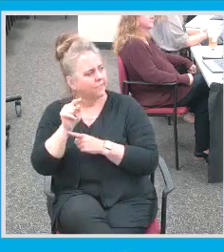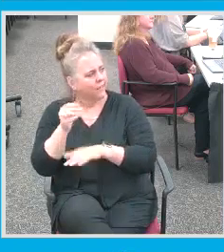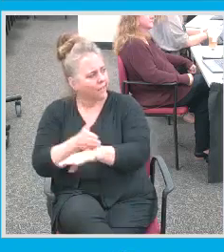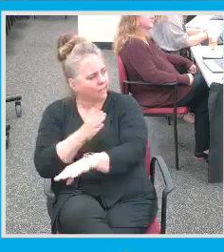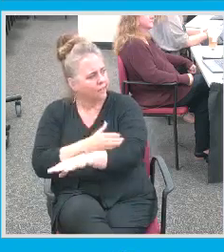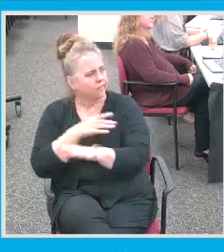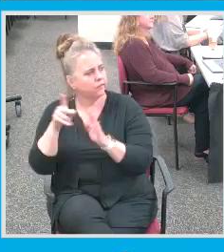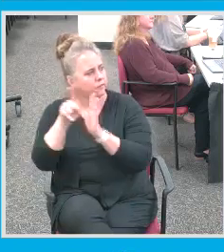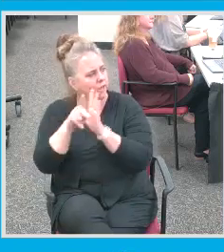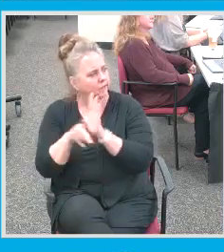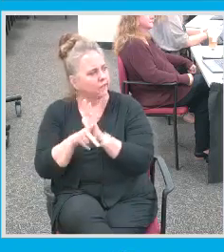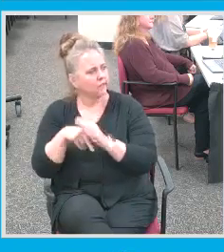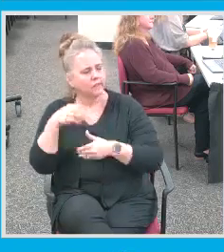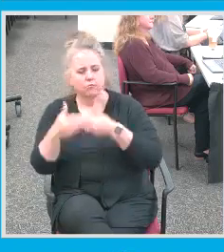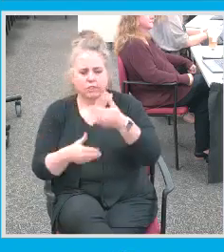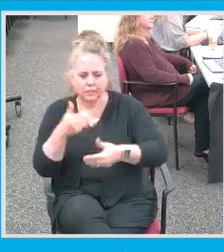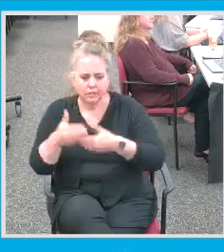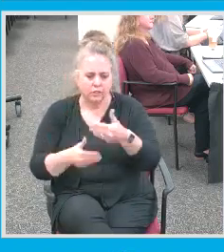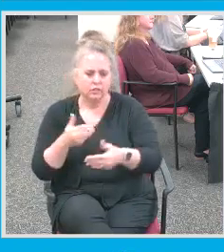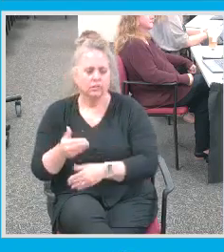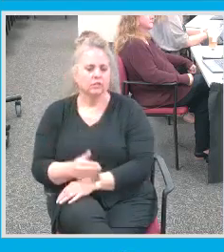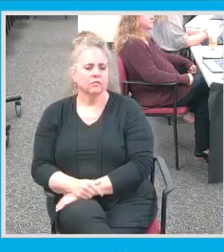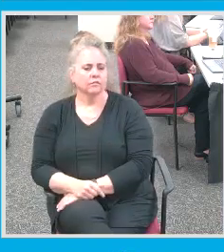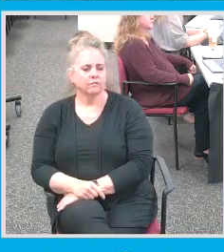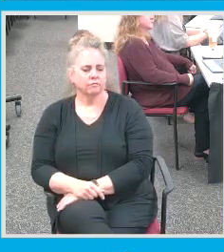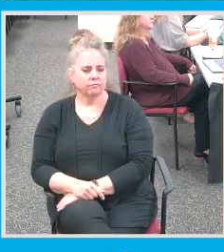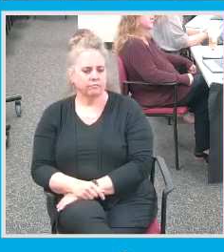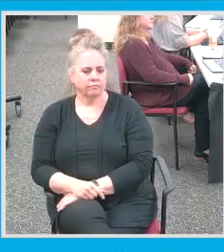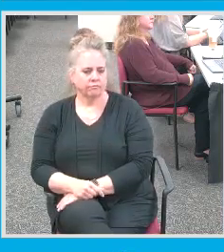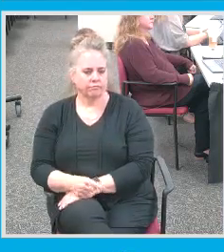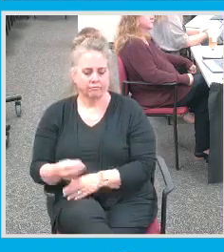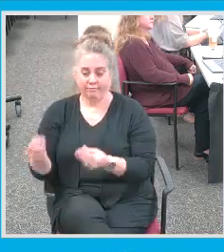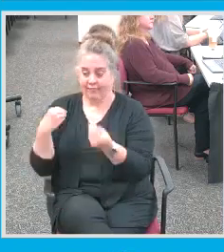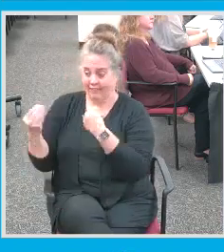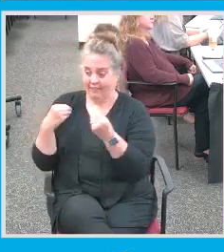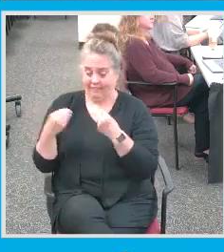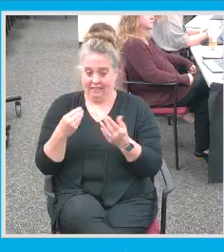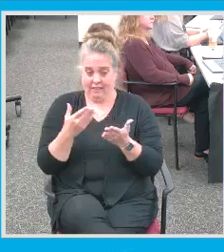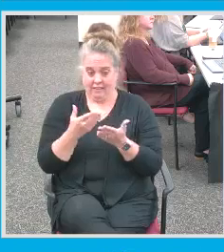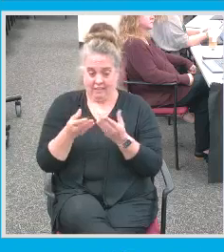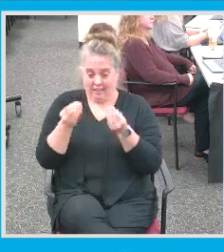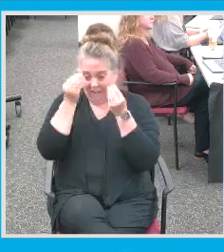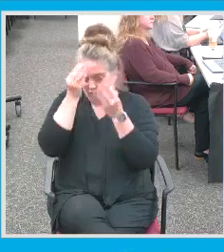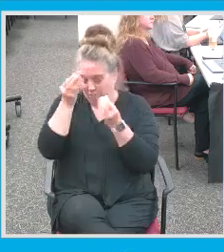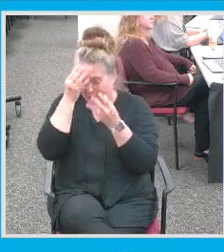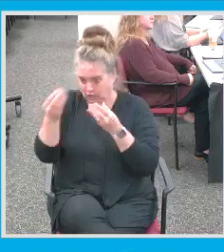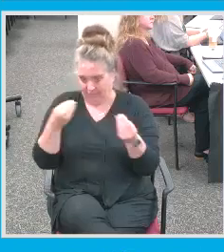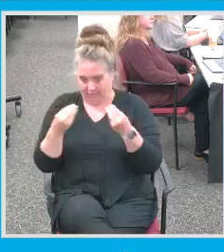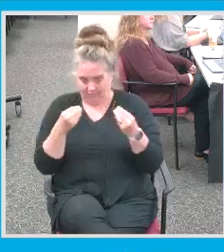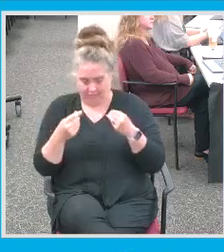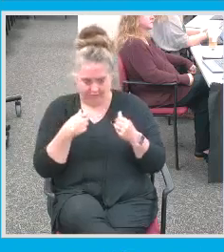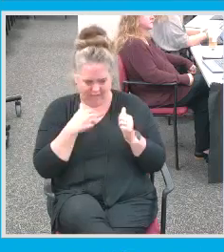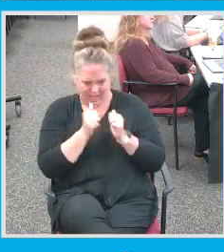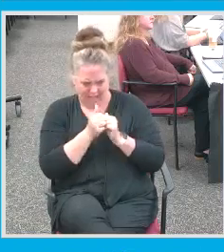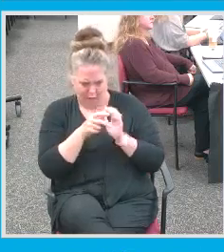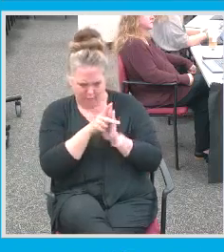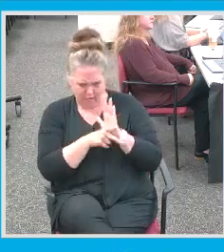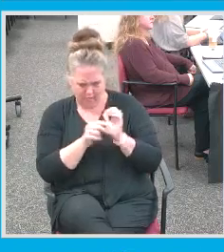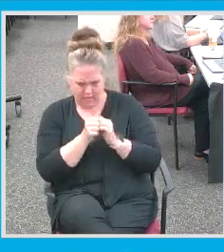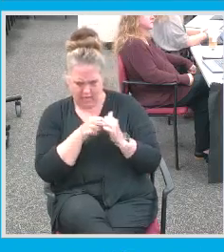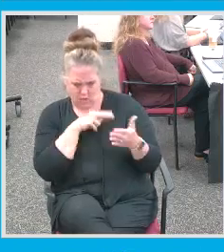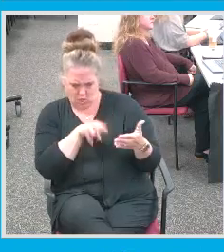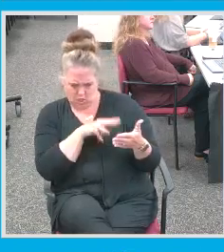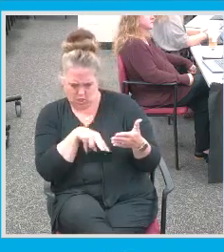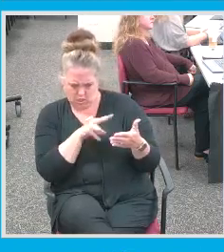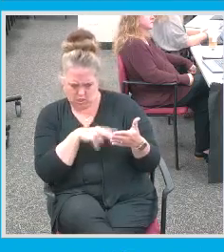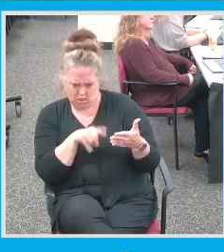Lene and them gave us a great resource as far as how we should present information on our policies. Our policies were very outdated. We